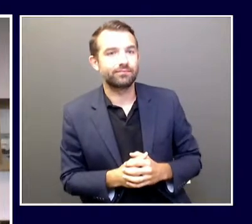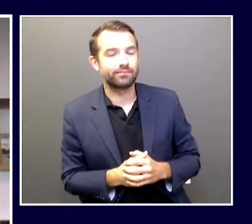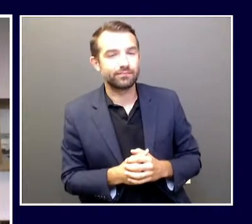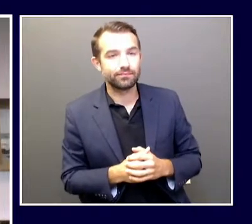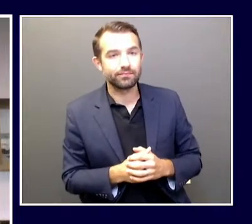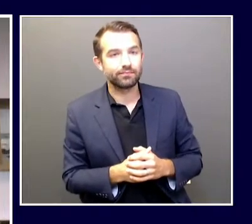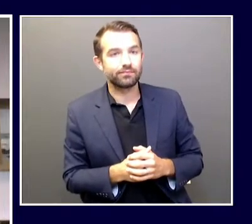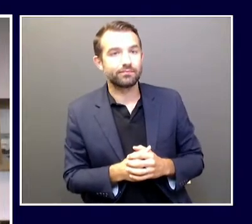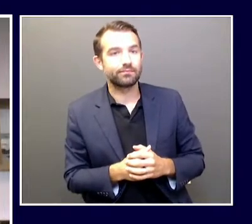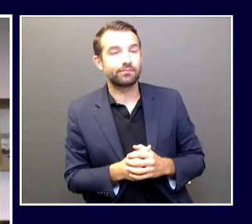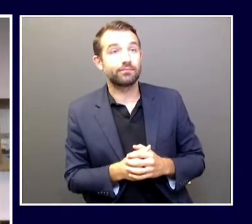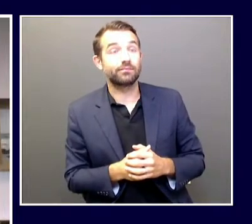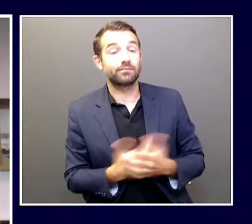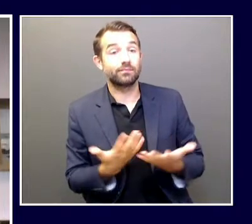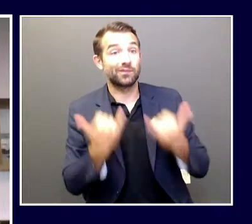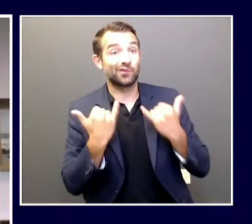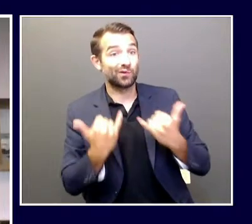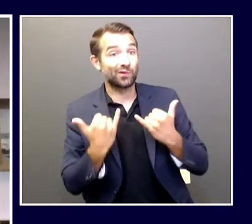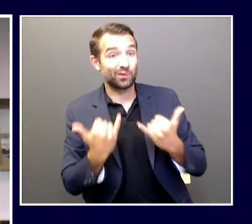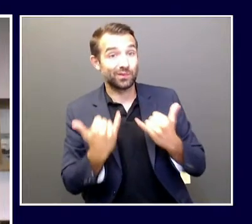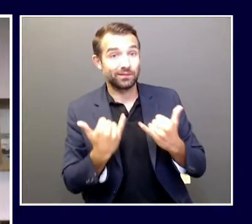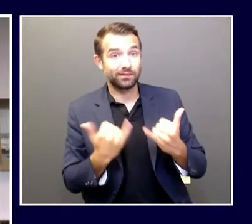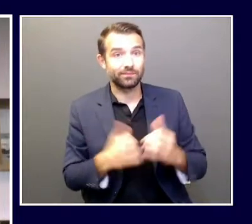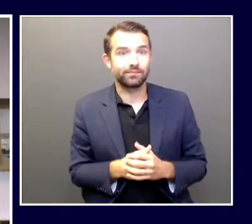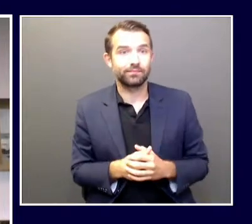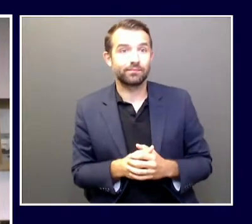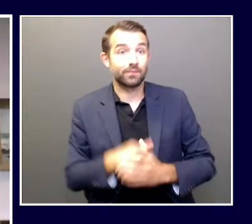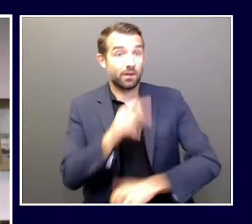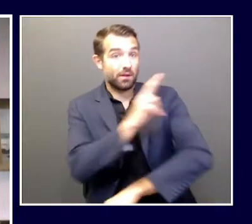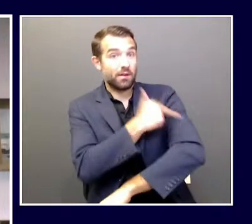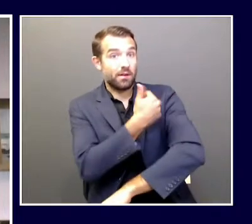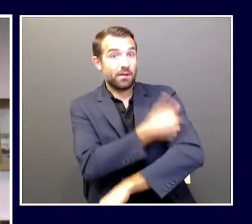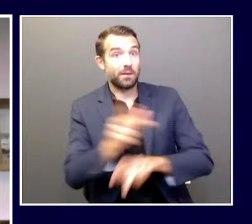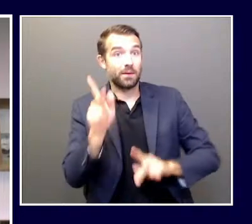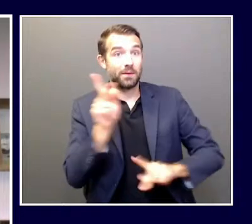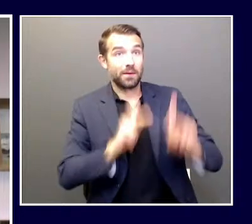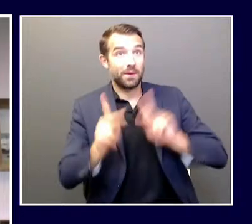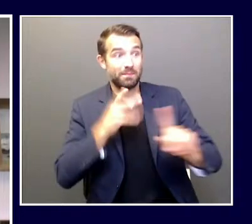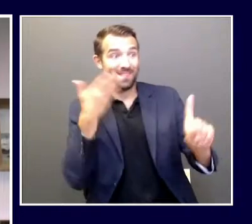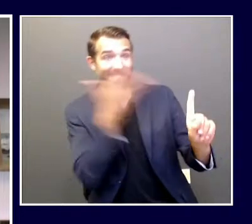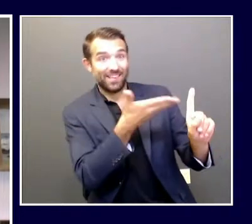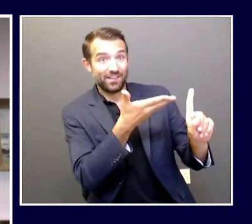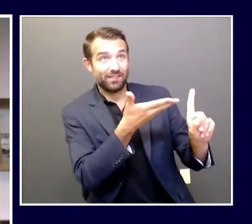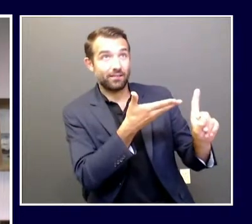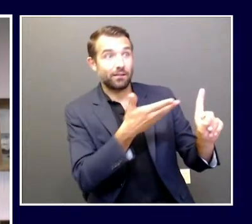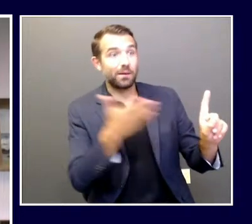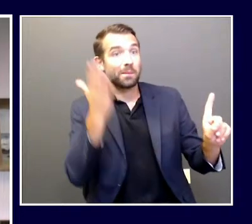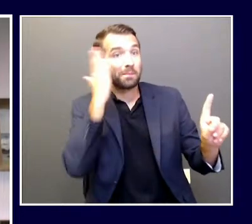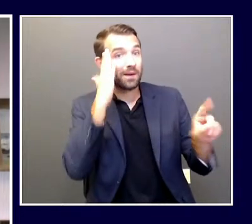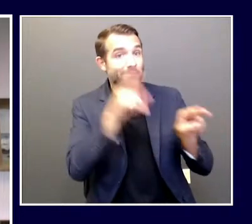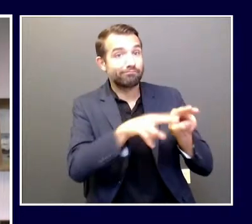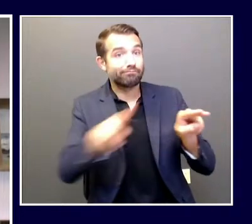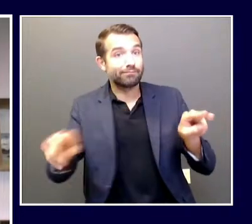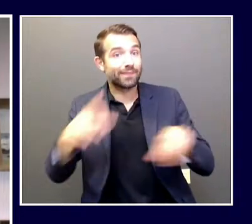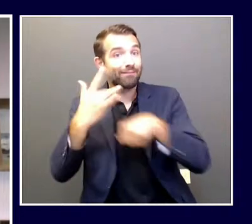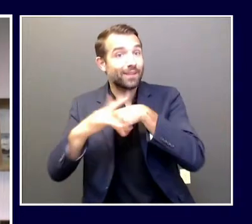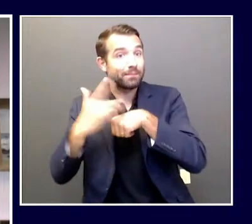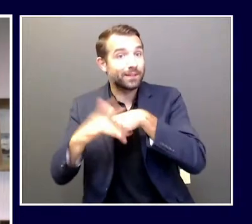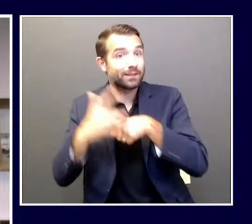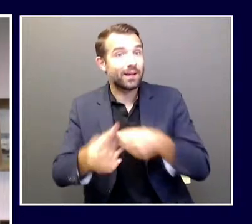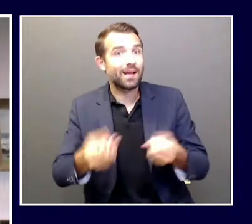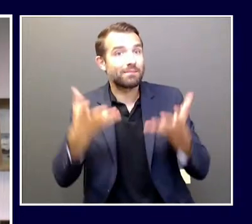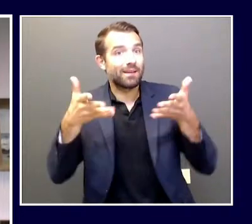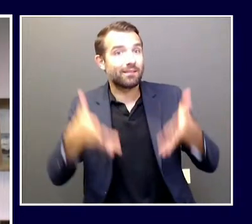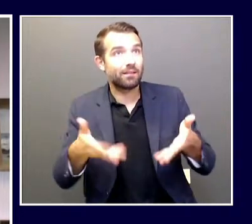our overall bed capacity. Right now in the state of Maine, we have the capacity for 329